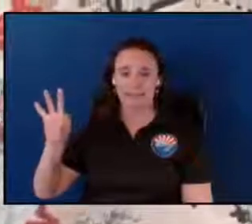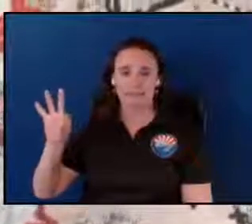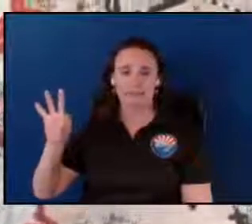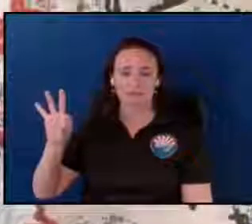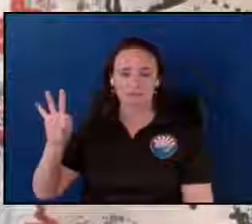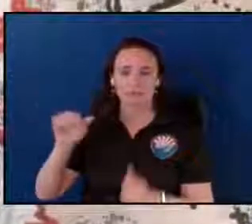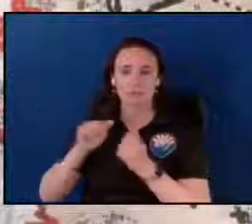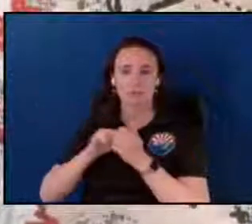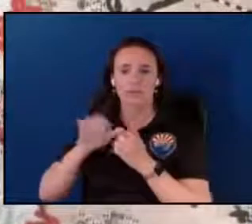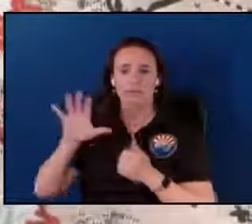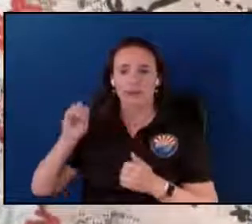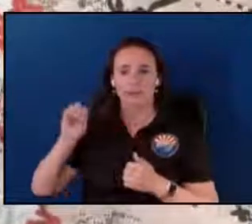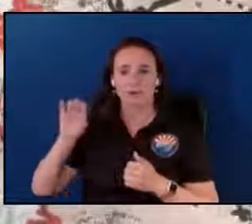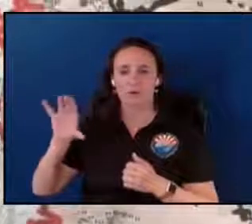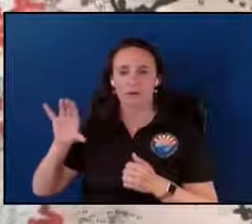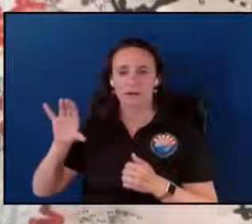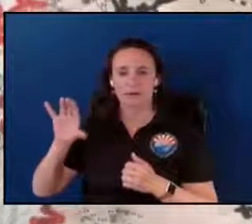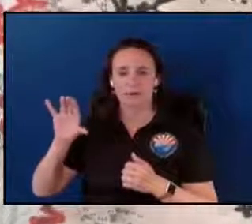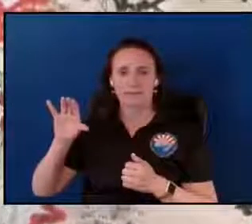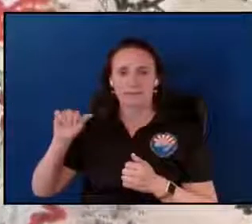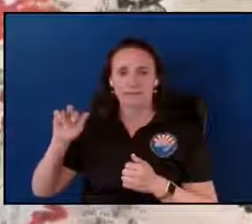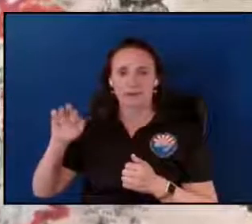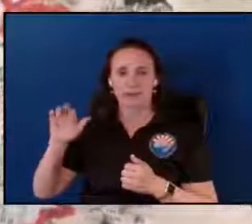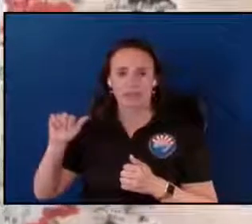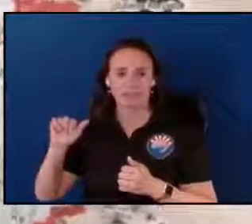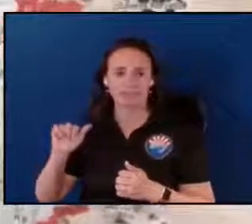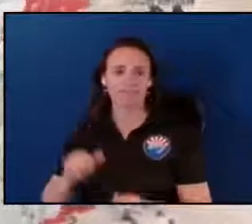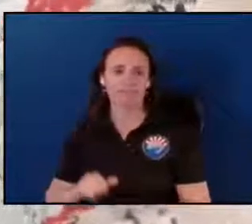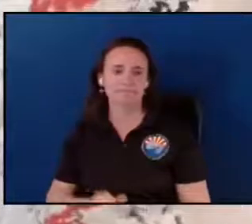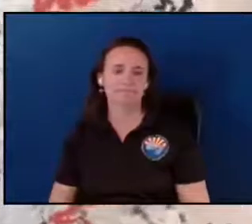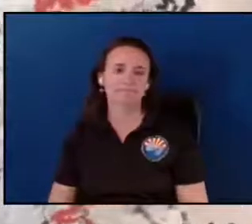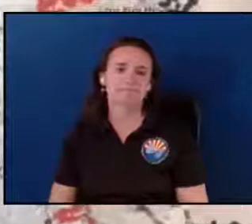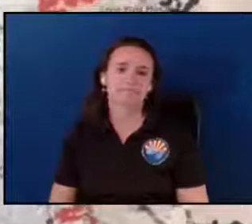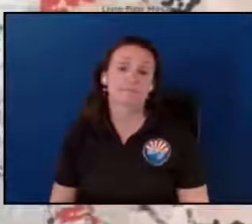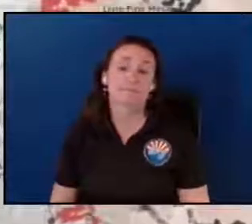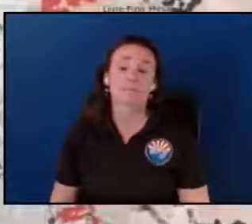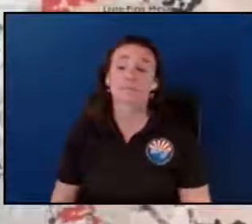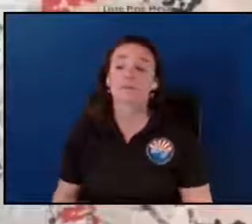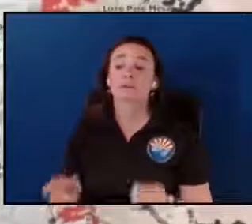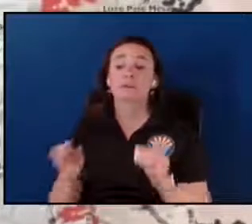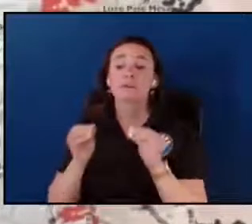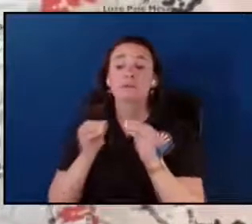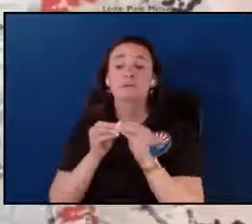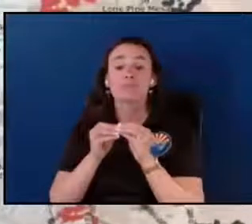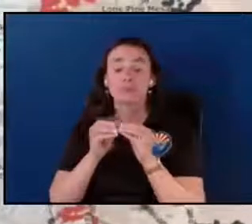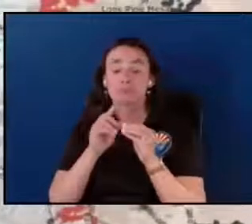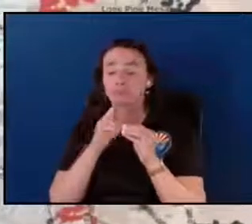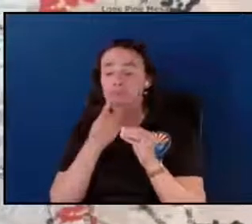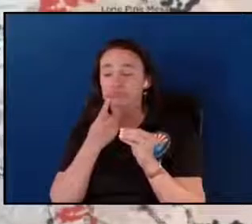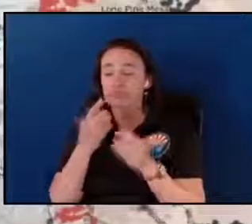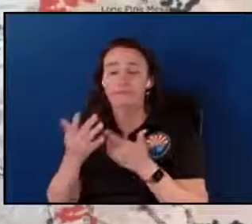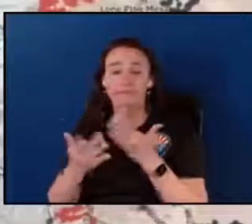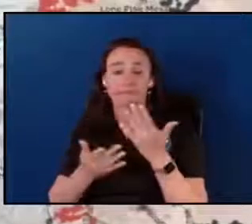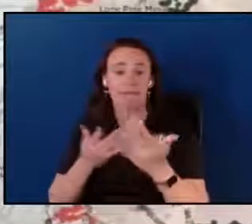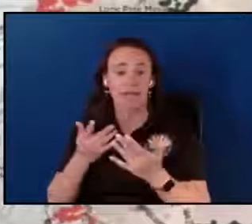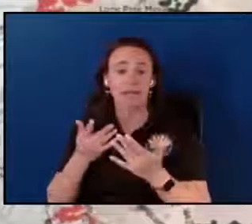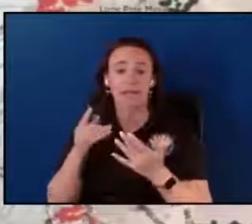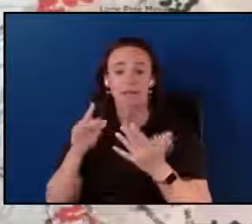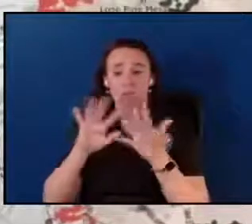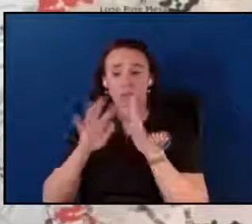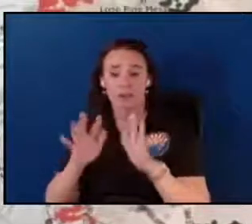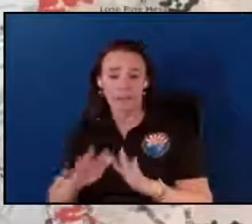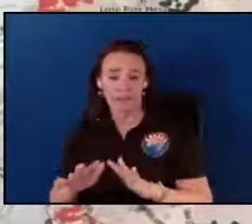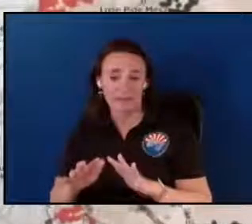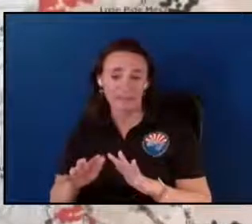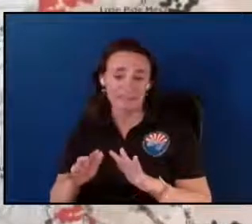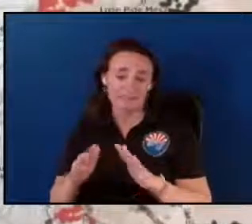505-425-7589. And remember, you know, as we start getting into extreme fire weather, the likelihood of us being able to do that is a little bit less. So just keep